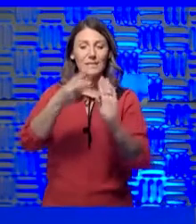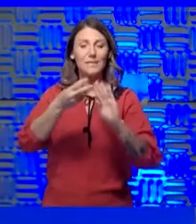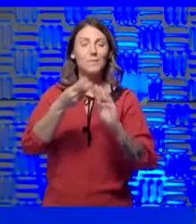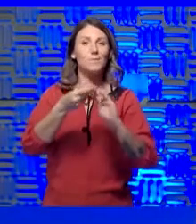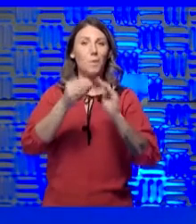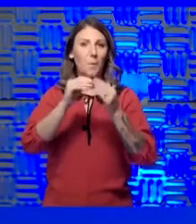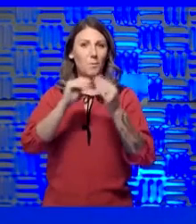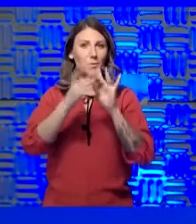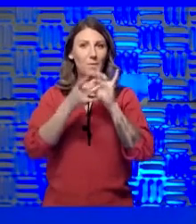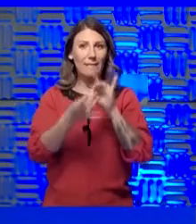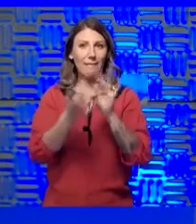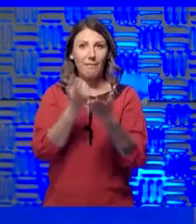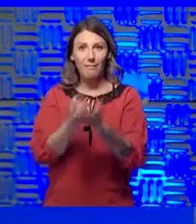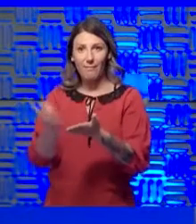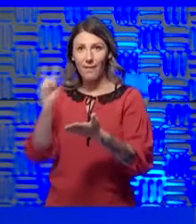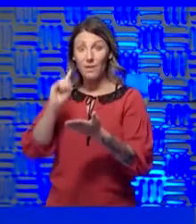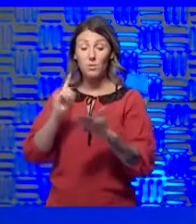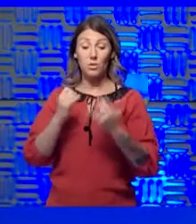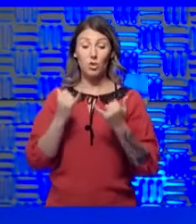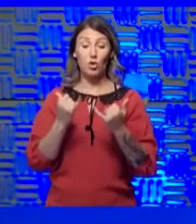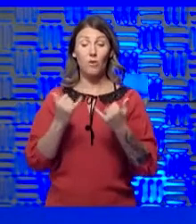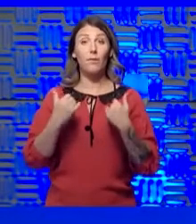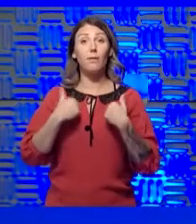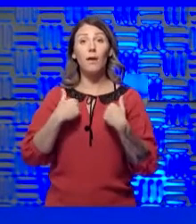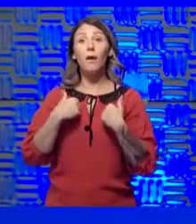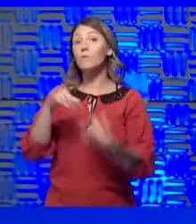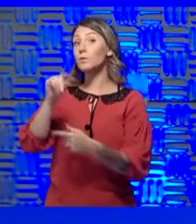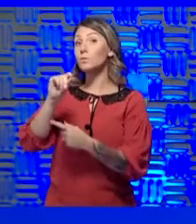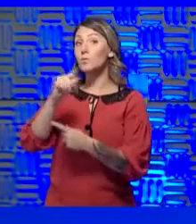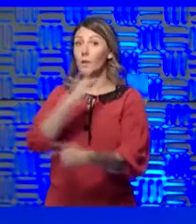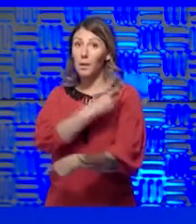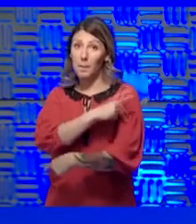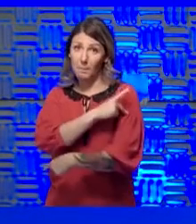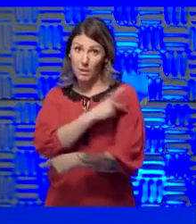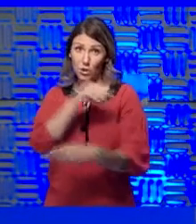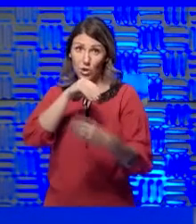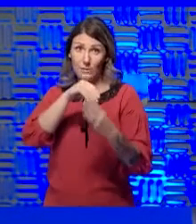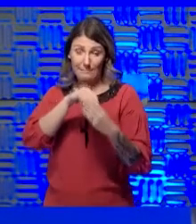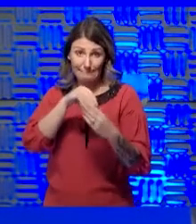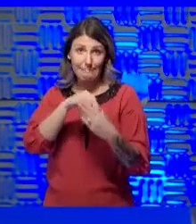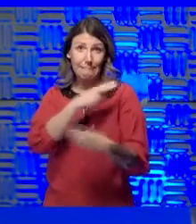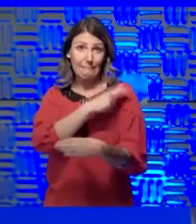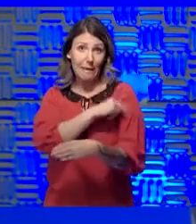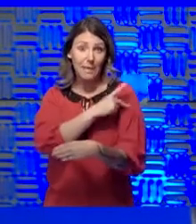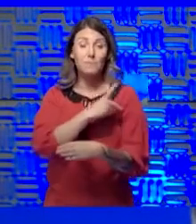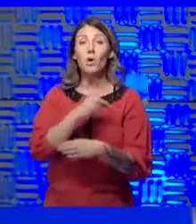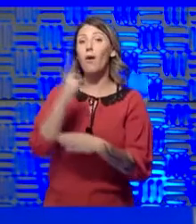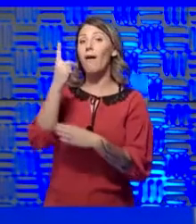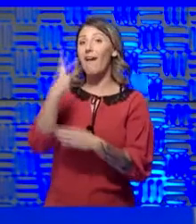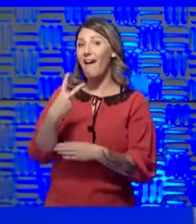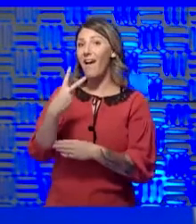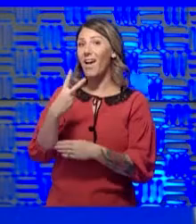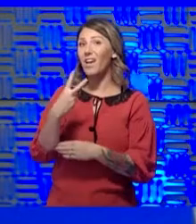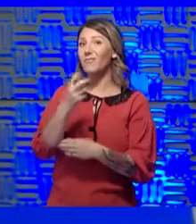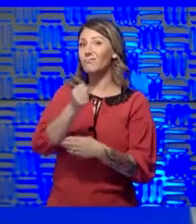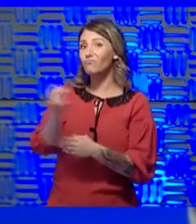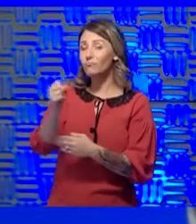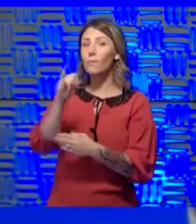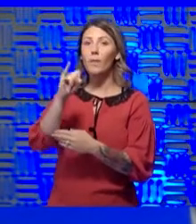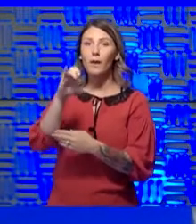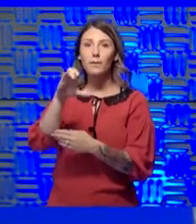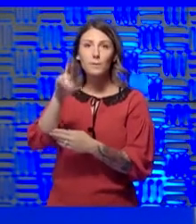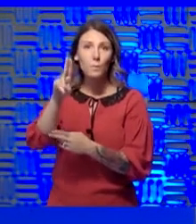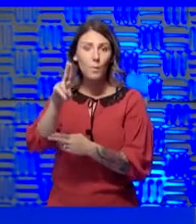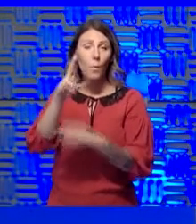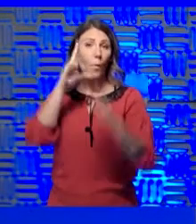weeks. Currently, we have 20 patients in-house. Half of those are in the ICU, and so hopefully, and it looks